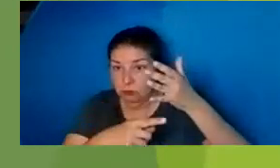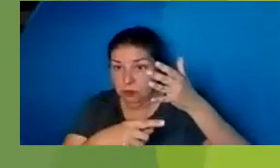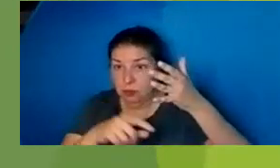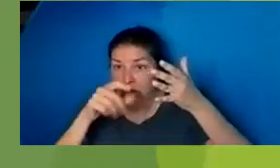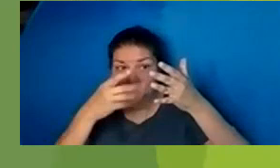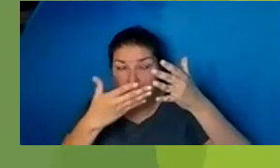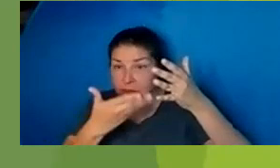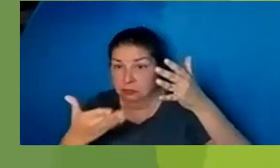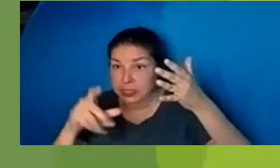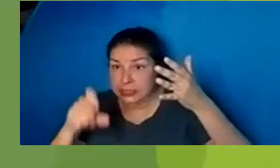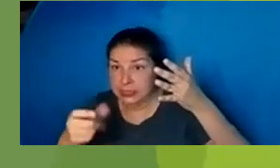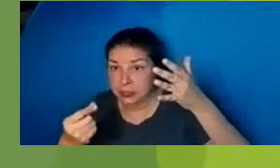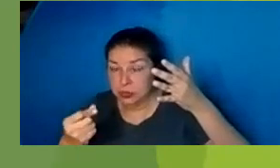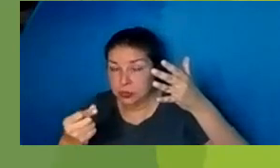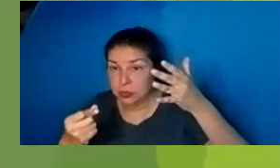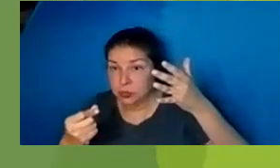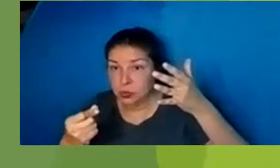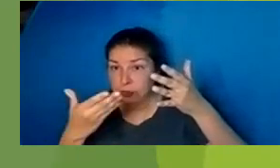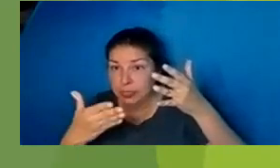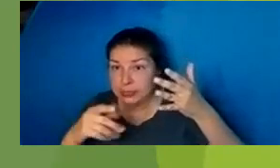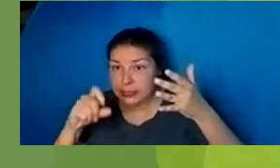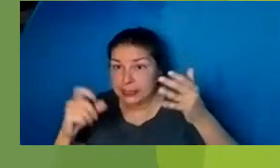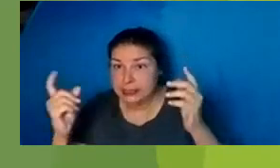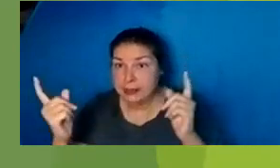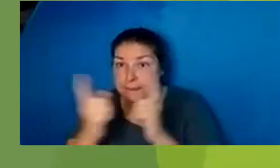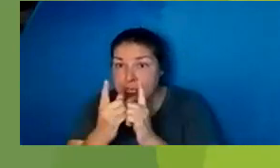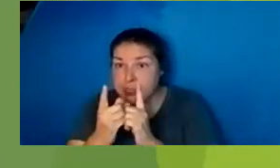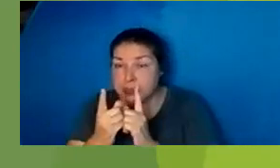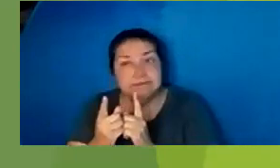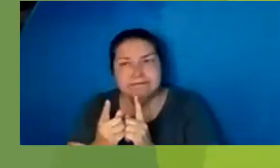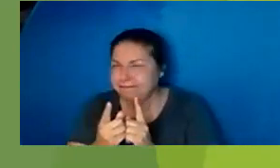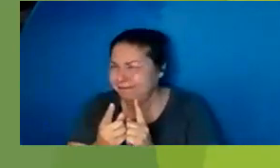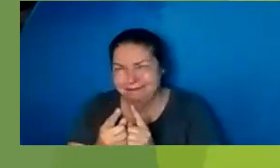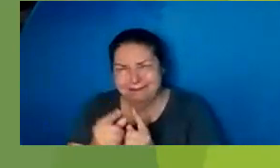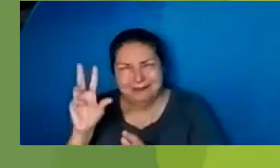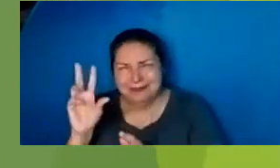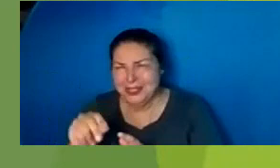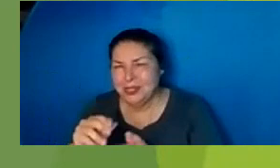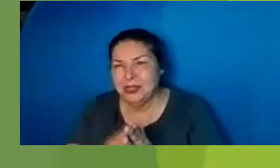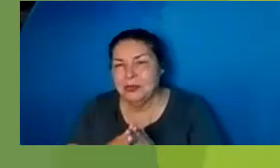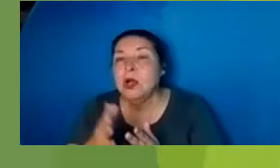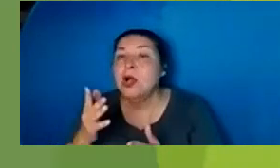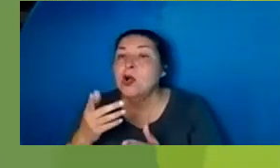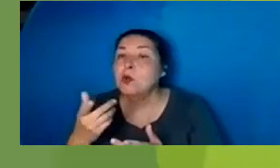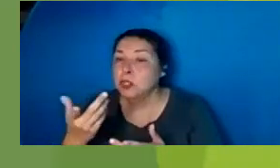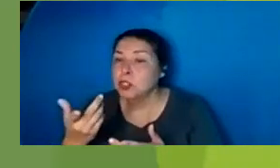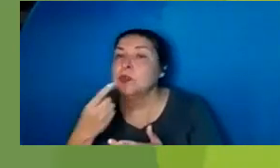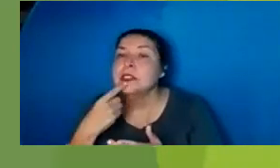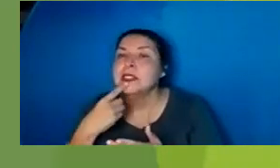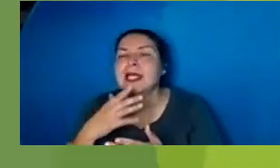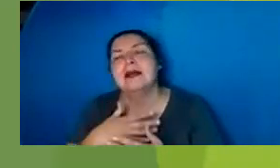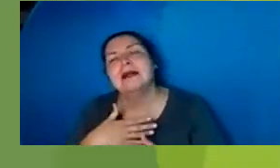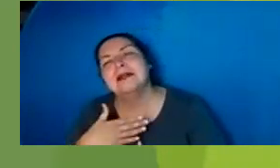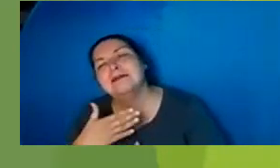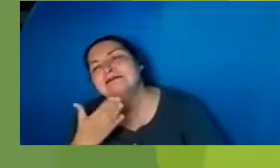do or standards they must meet? No. You probably would say something like, Sweetheart,